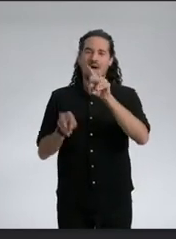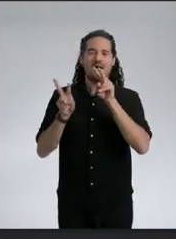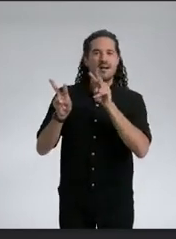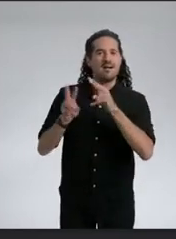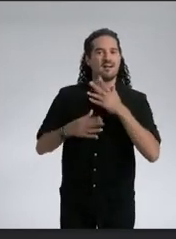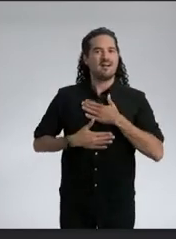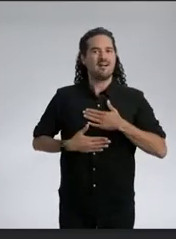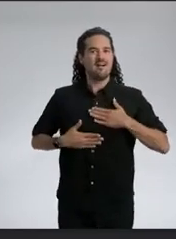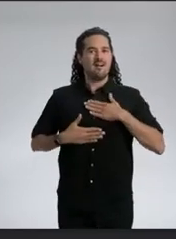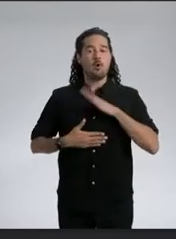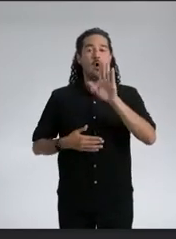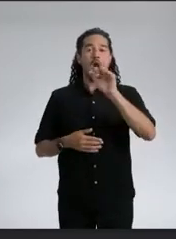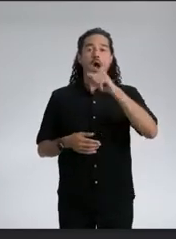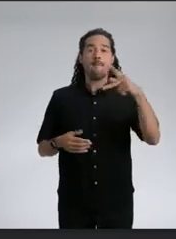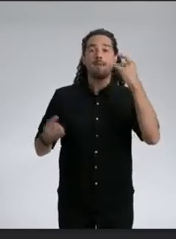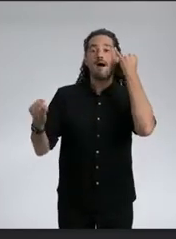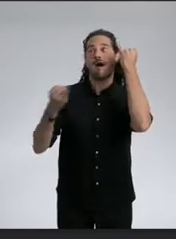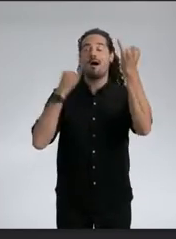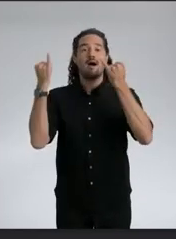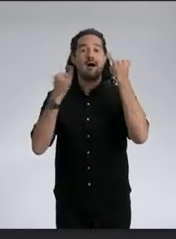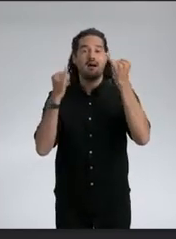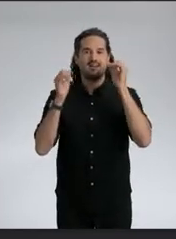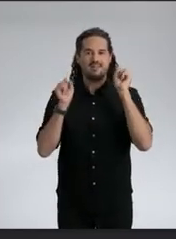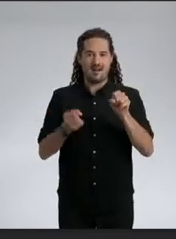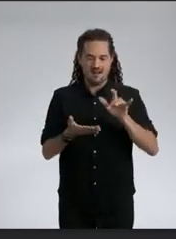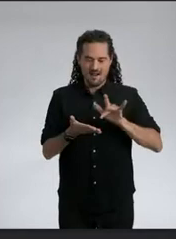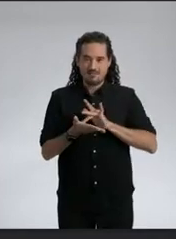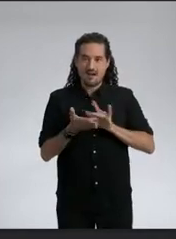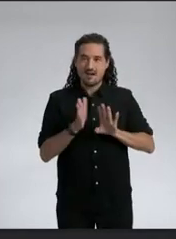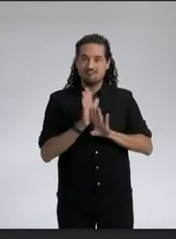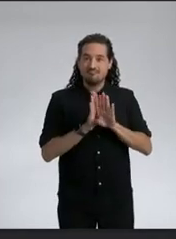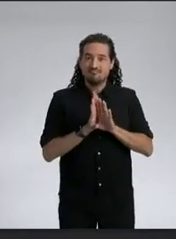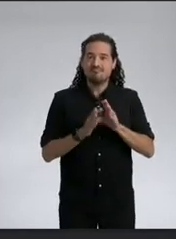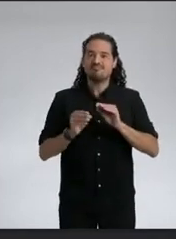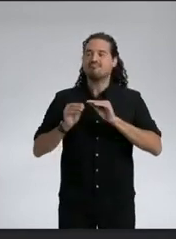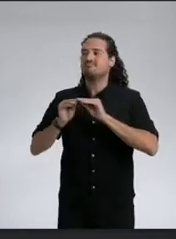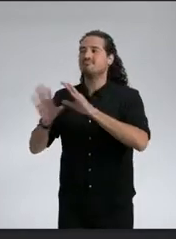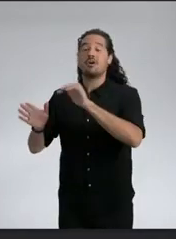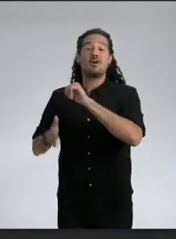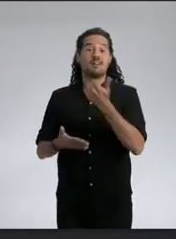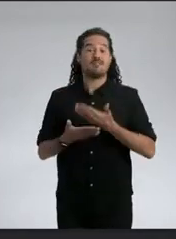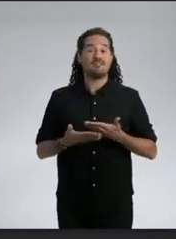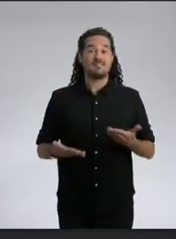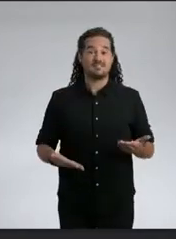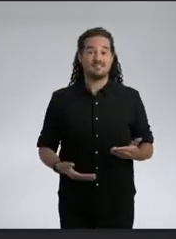you go, on whichever device you prefer. And now, I'll hand it back to Susan.